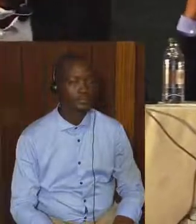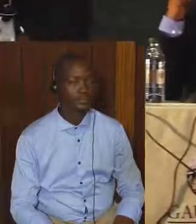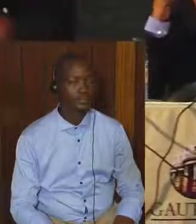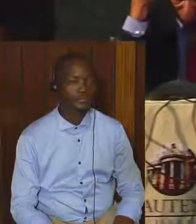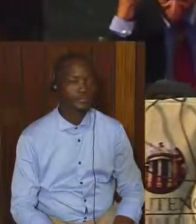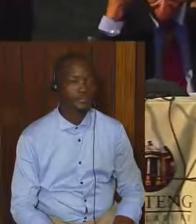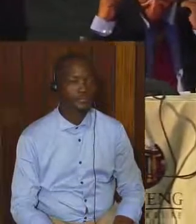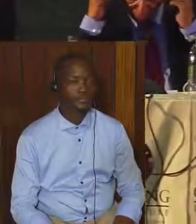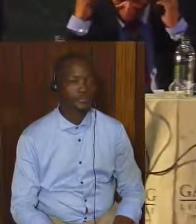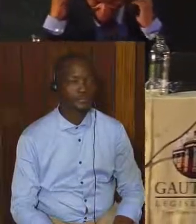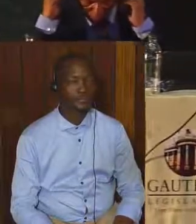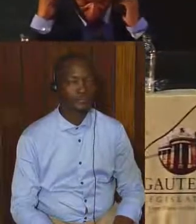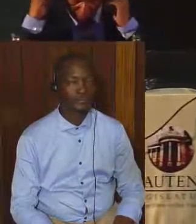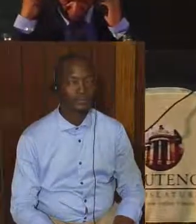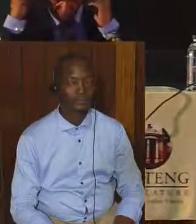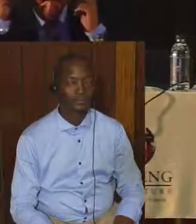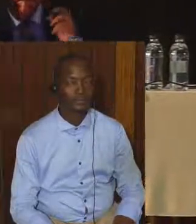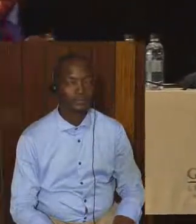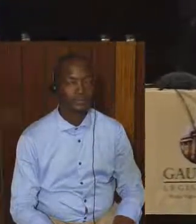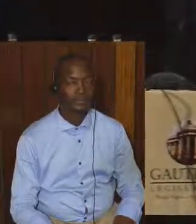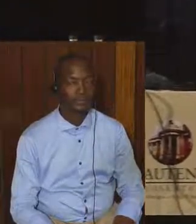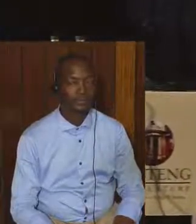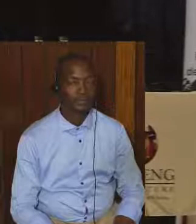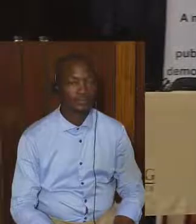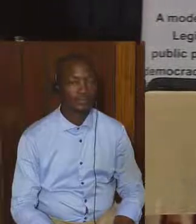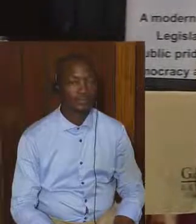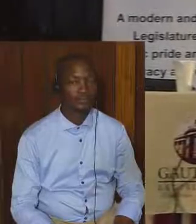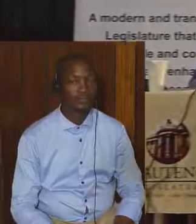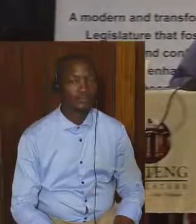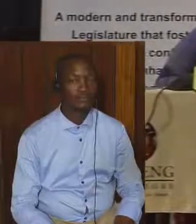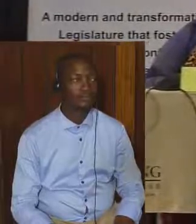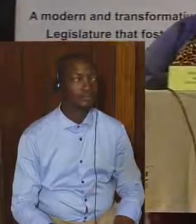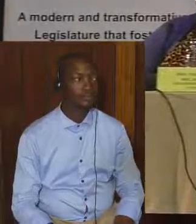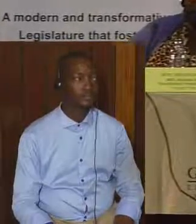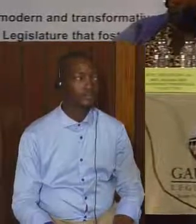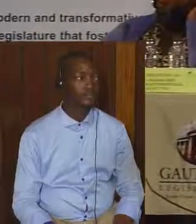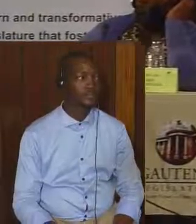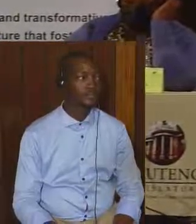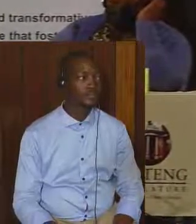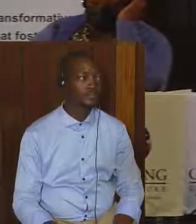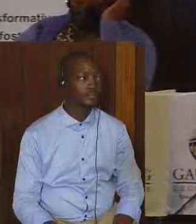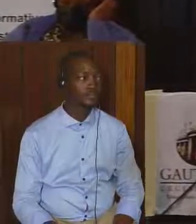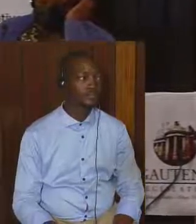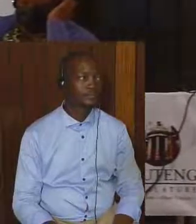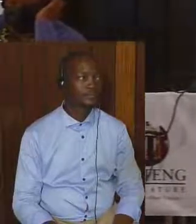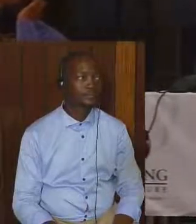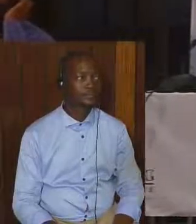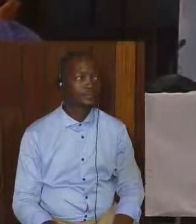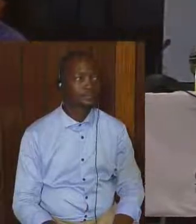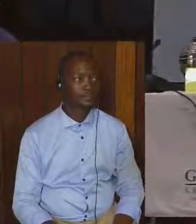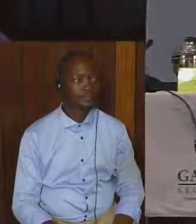I think we will continue to put pressure on